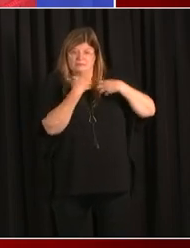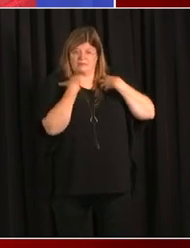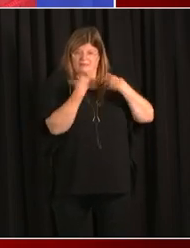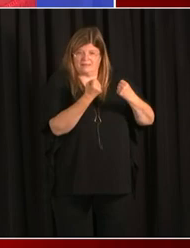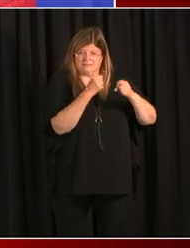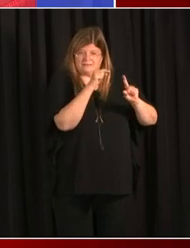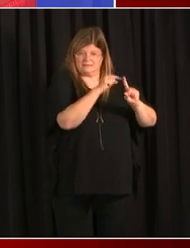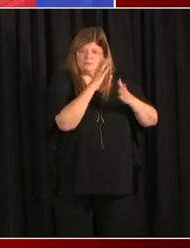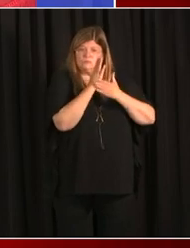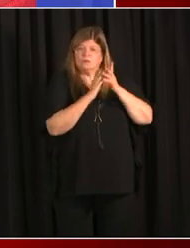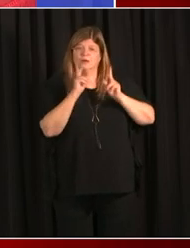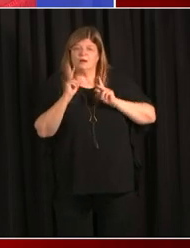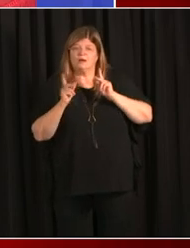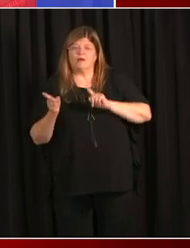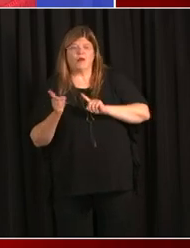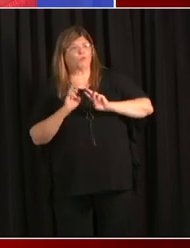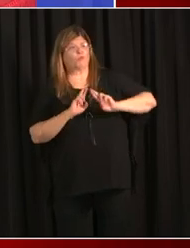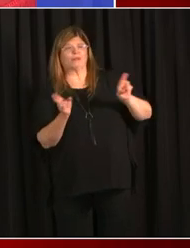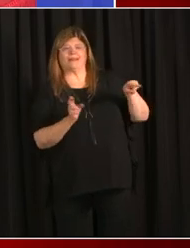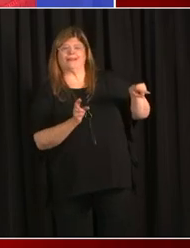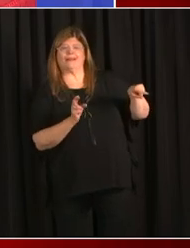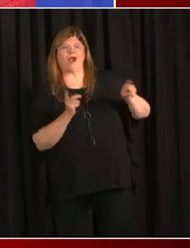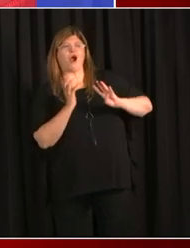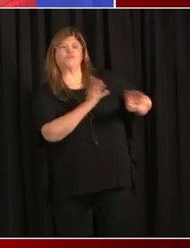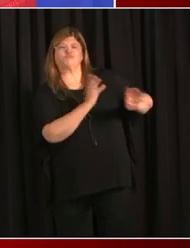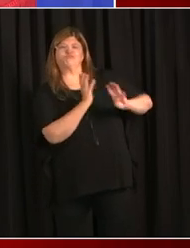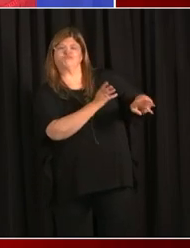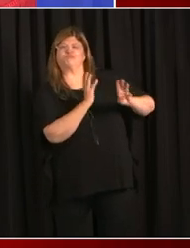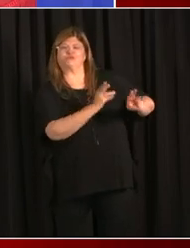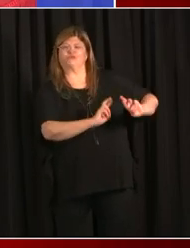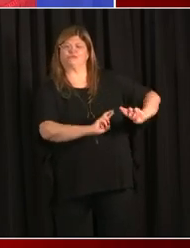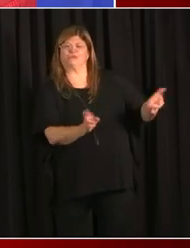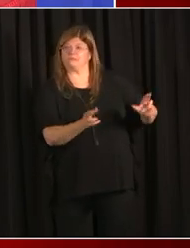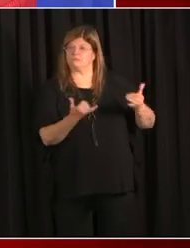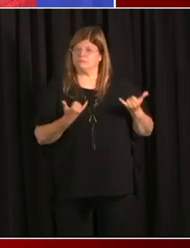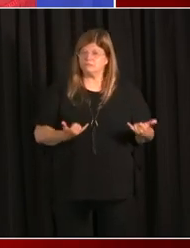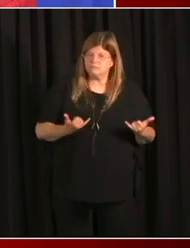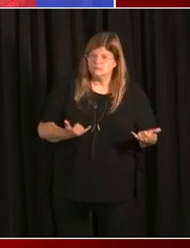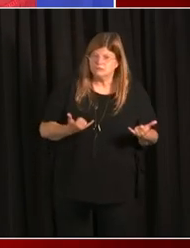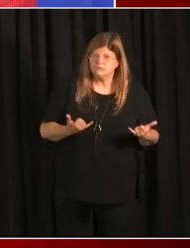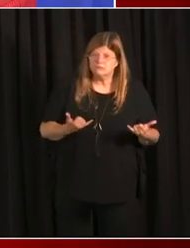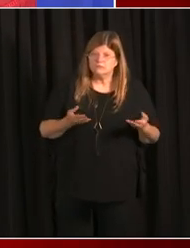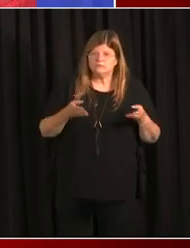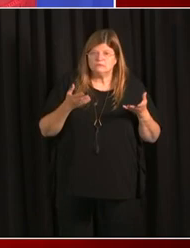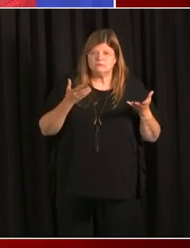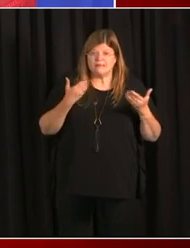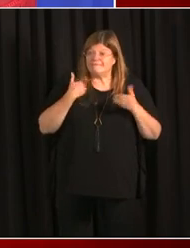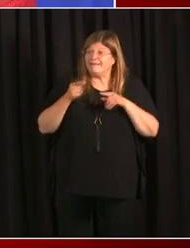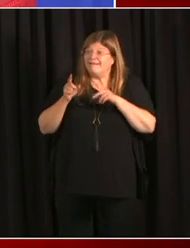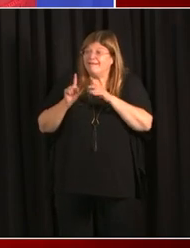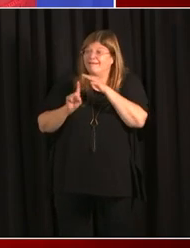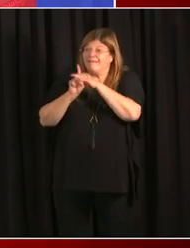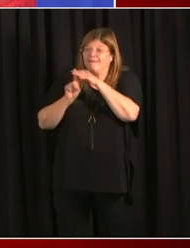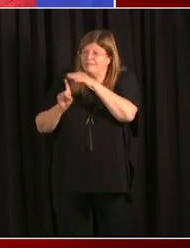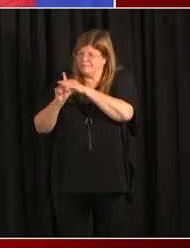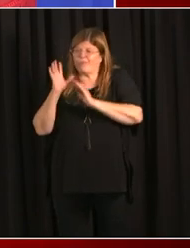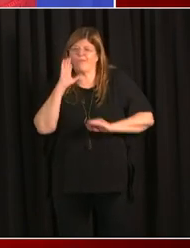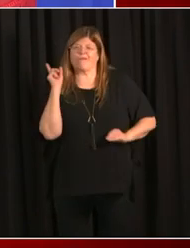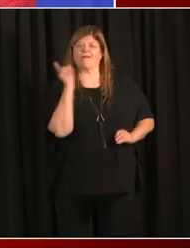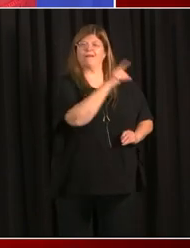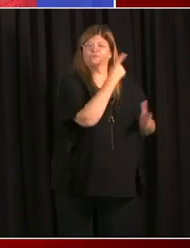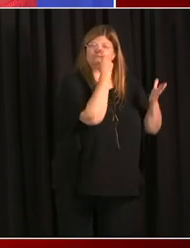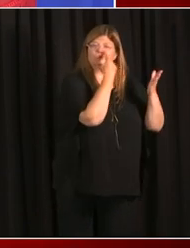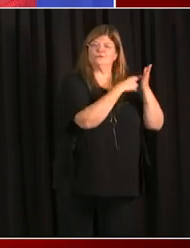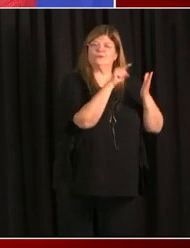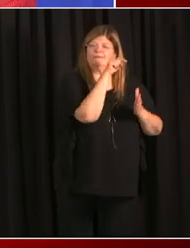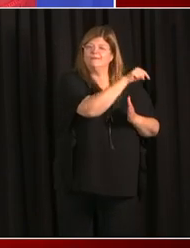our young people are used to having access to every day going to school, or if they're having any issues related to their sexual